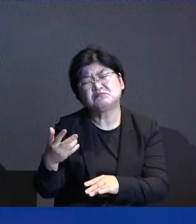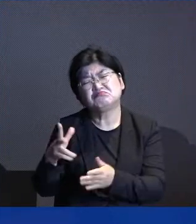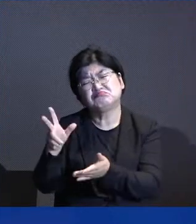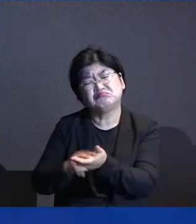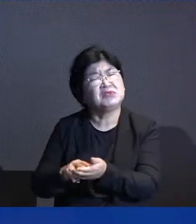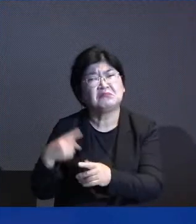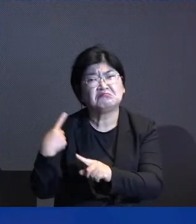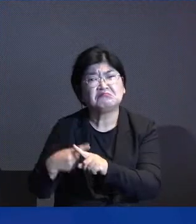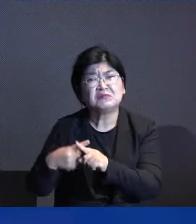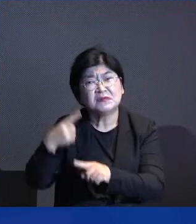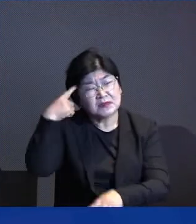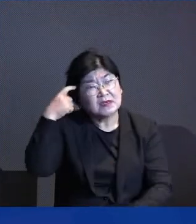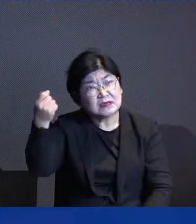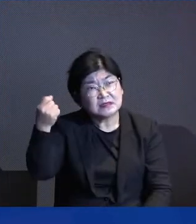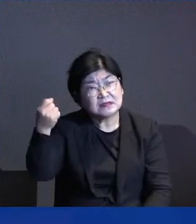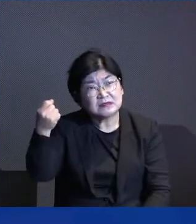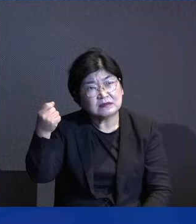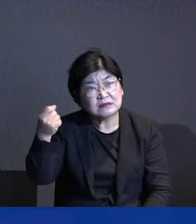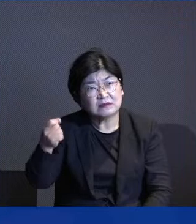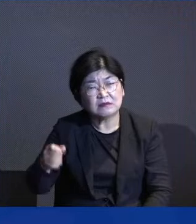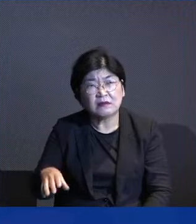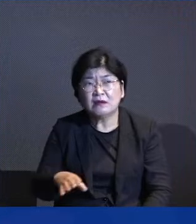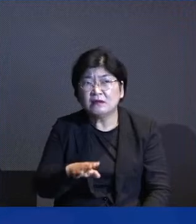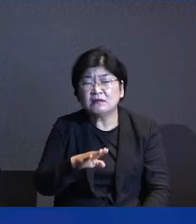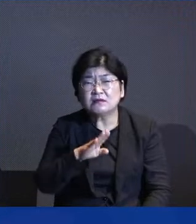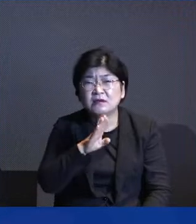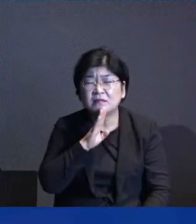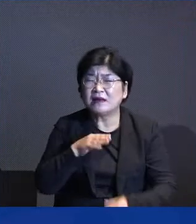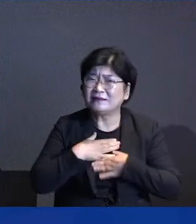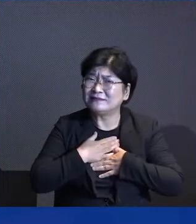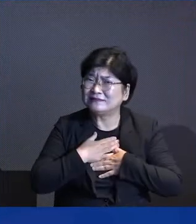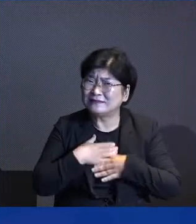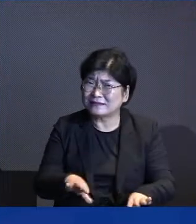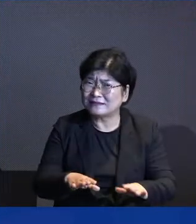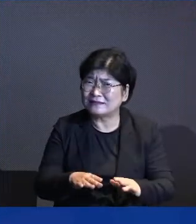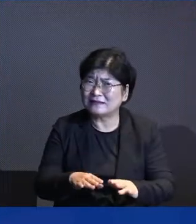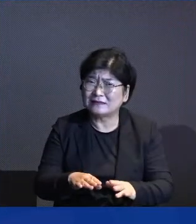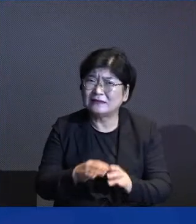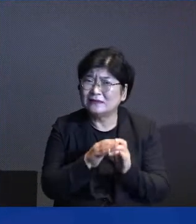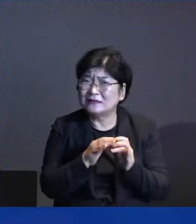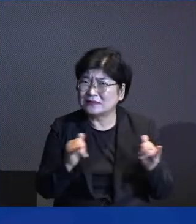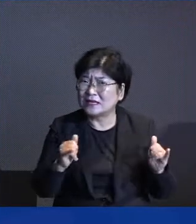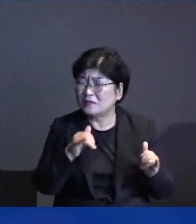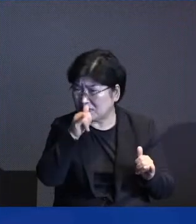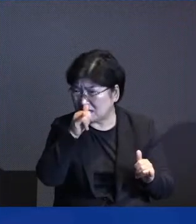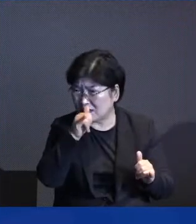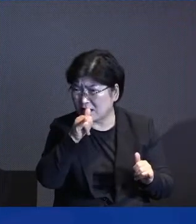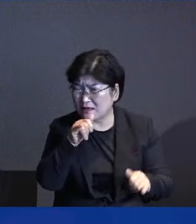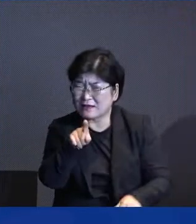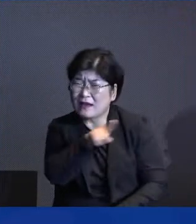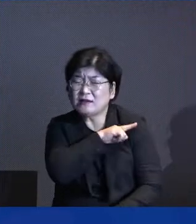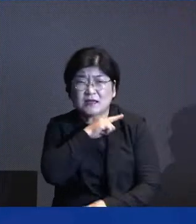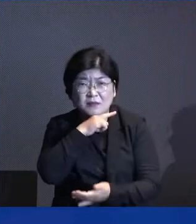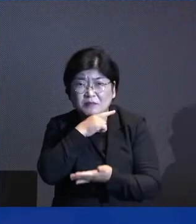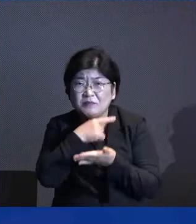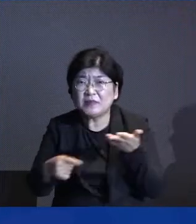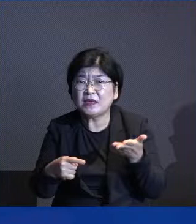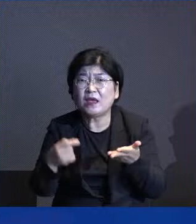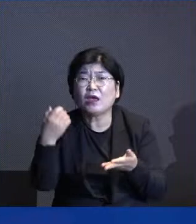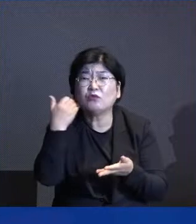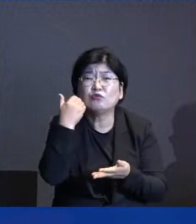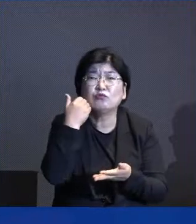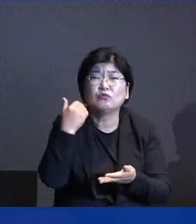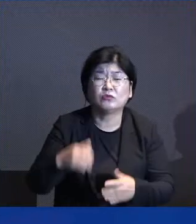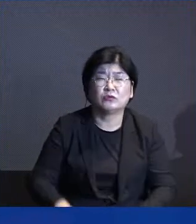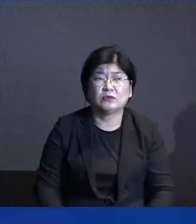groups who have suffered the maximum brunt of this pandemic. And I should be very clear about this, and I should actually appeal